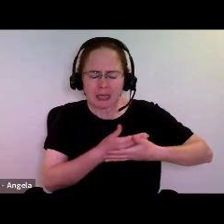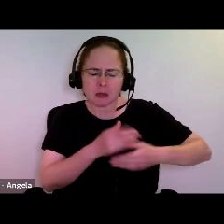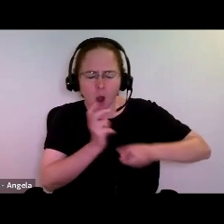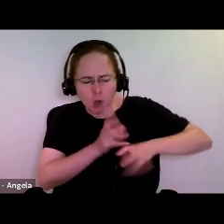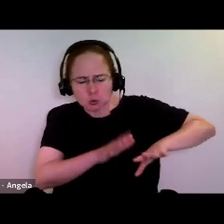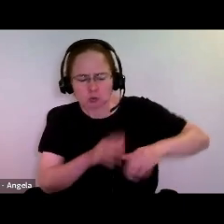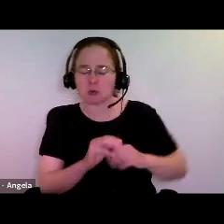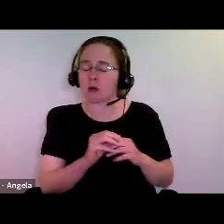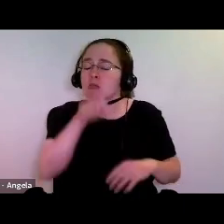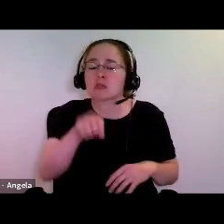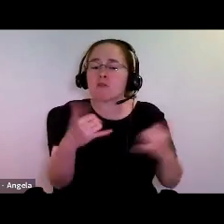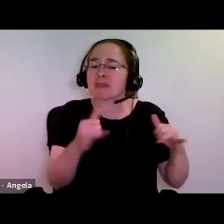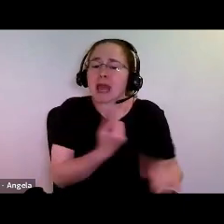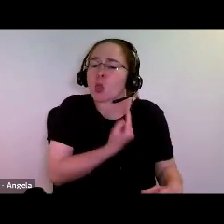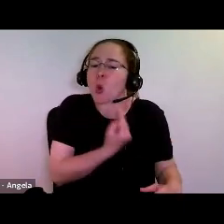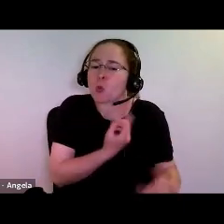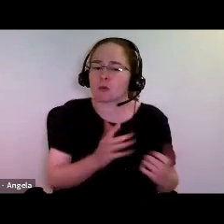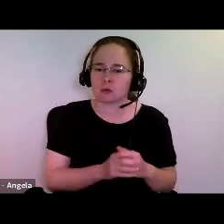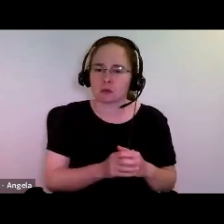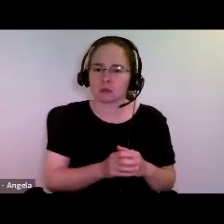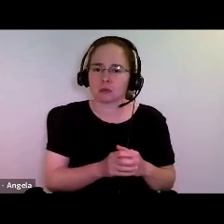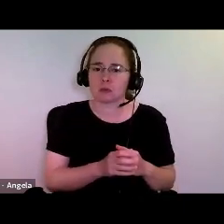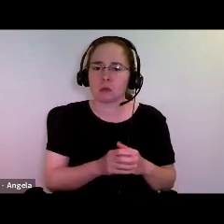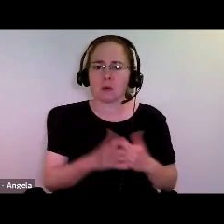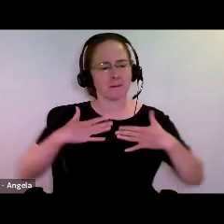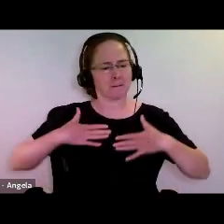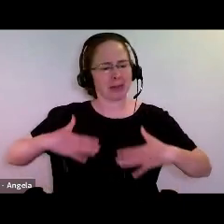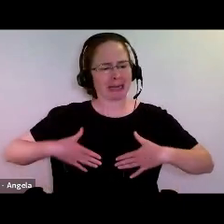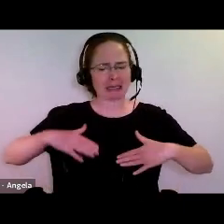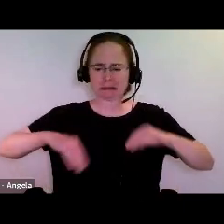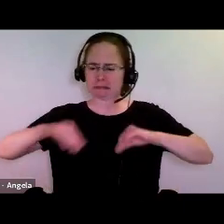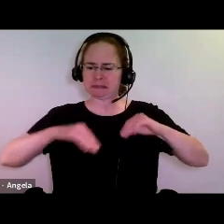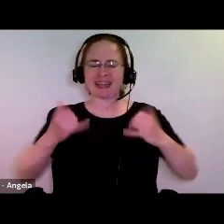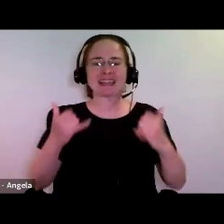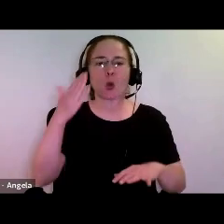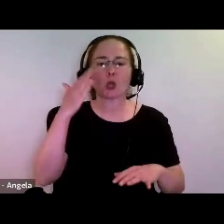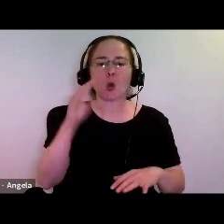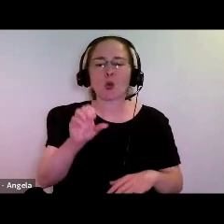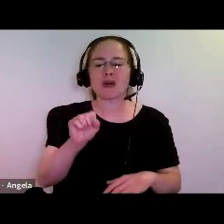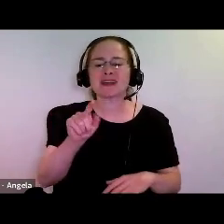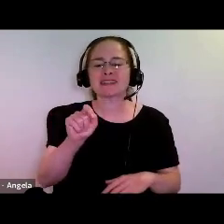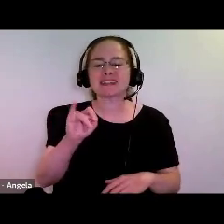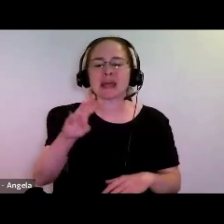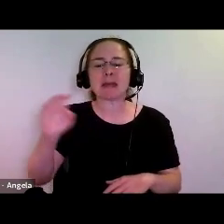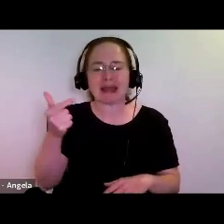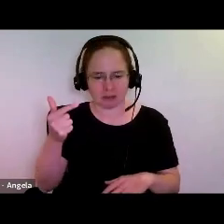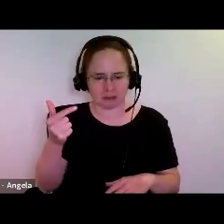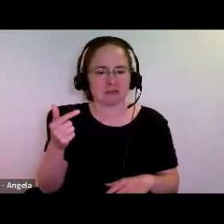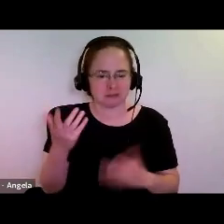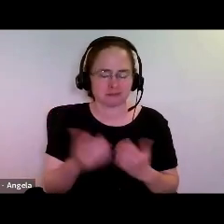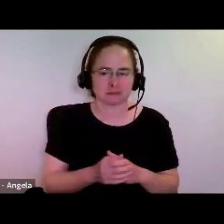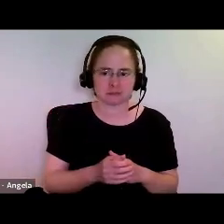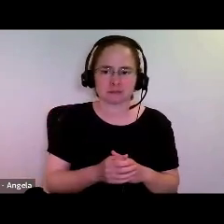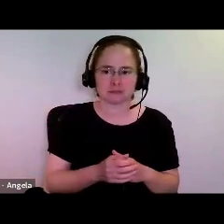playing alone, and his body, he did things with his body that we now know was him stimming.